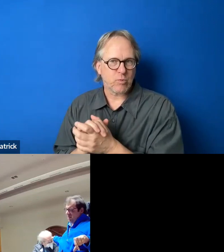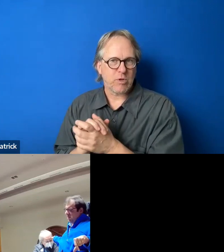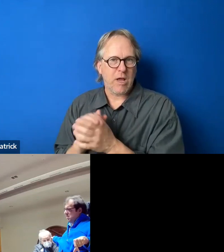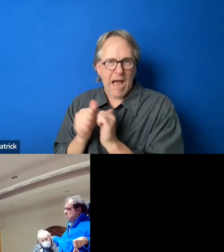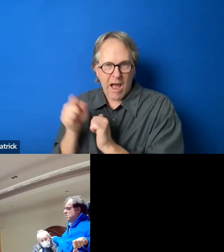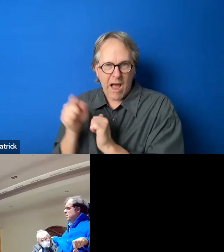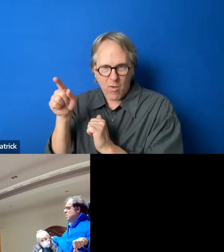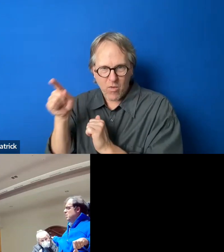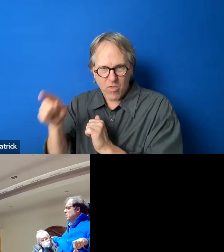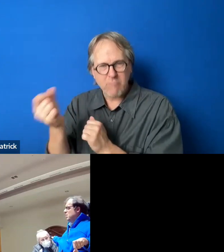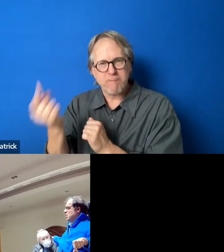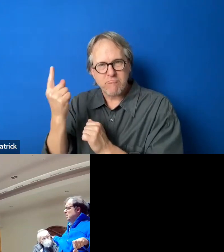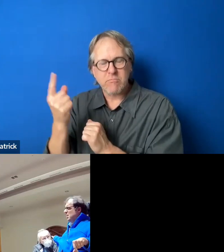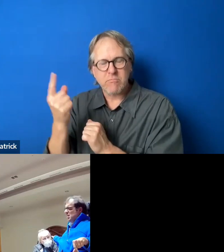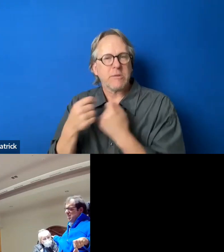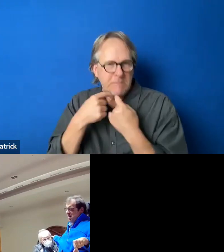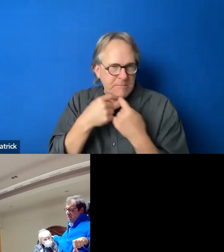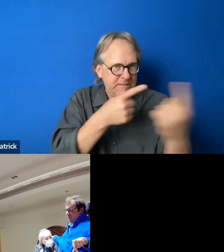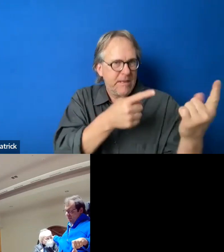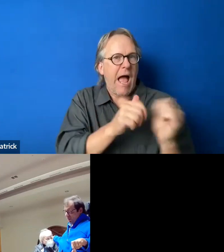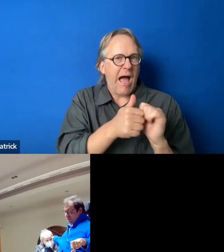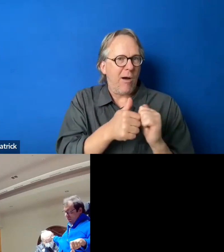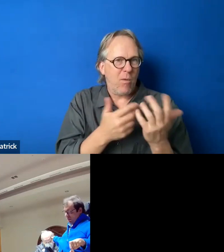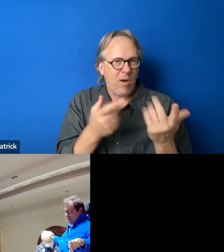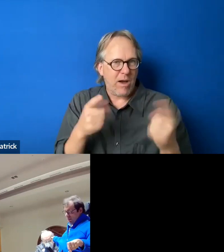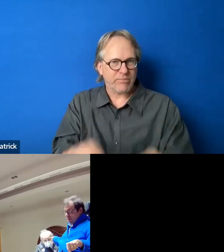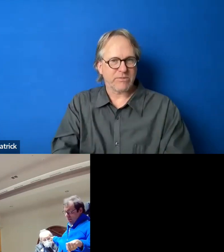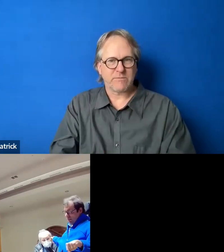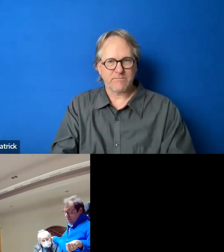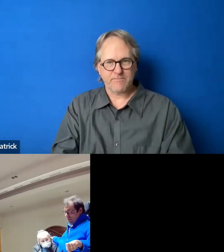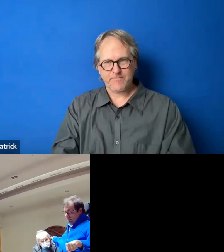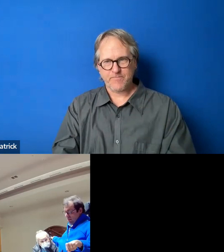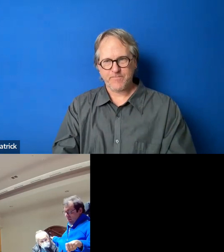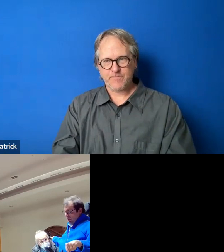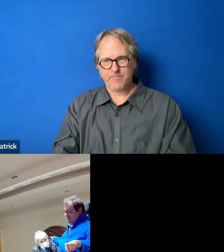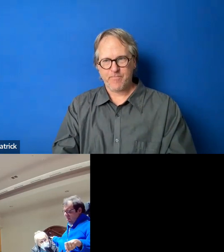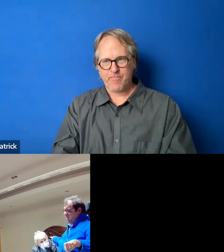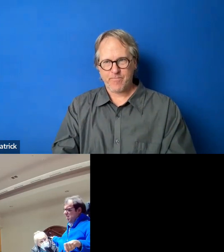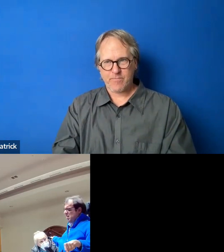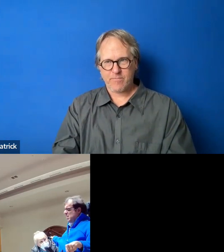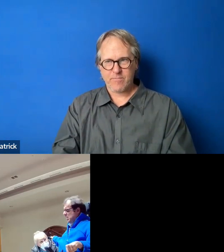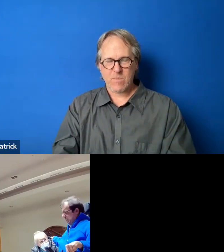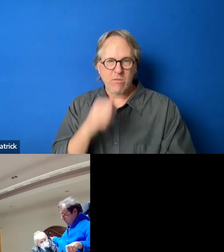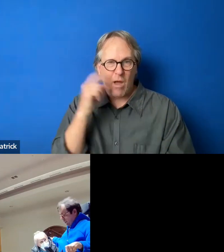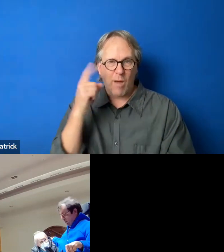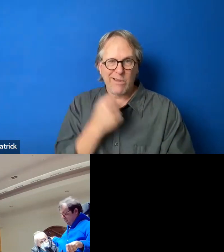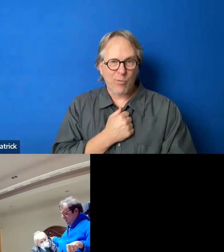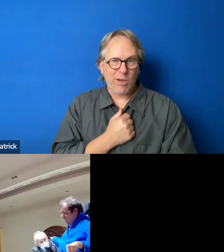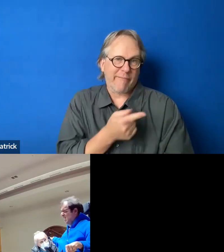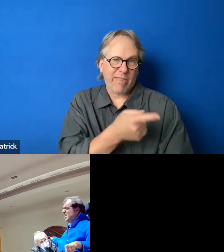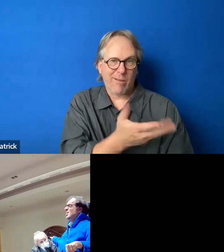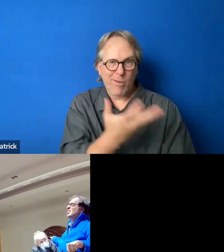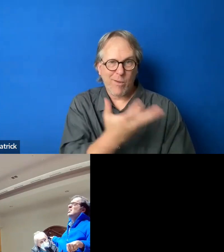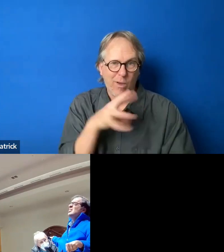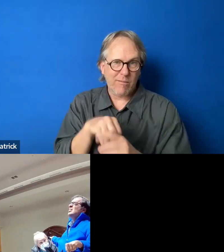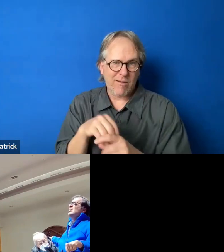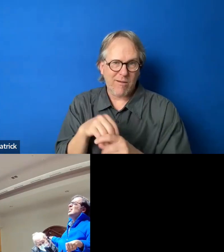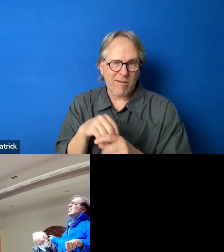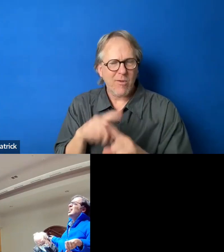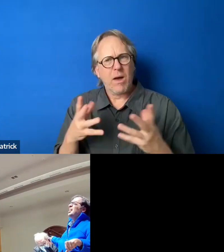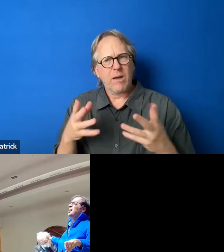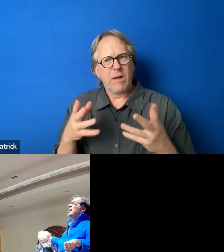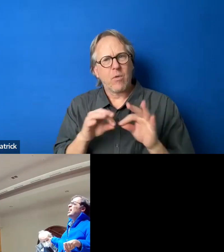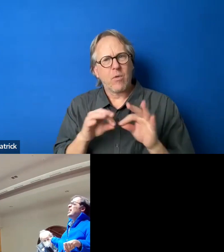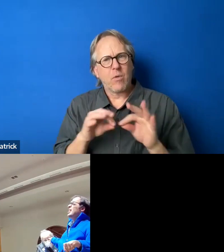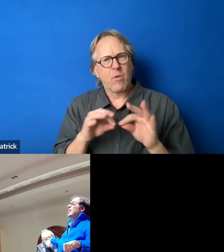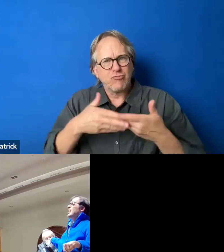this, not just because, you know, we love so-and-so and want them to be able to stay part of our